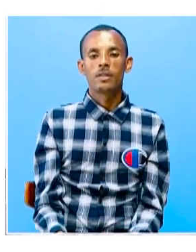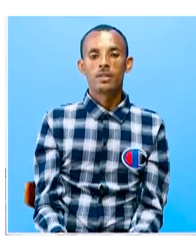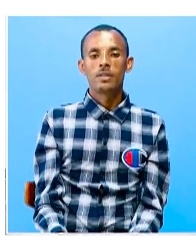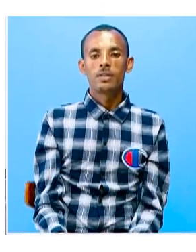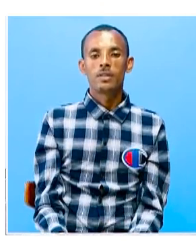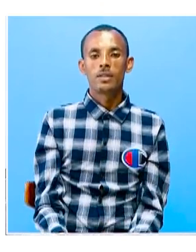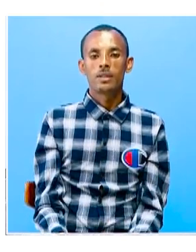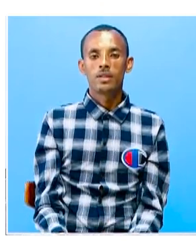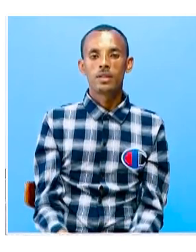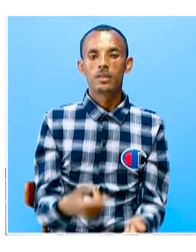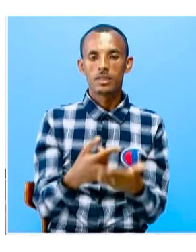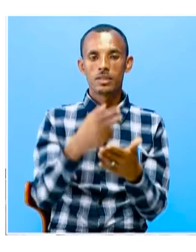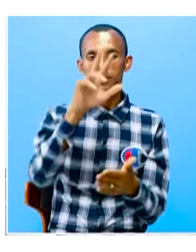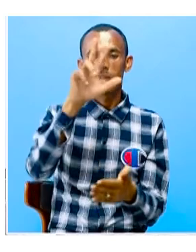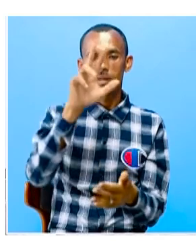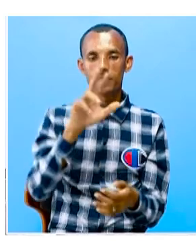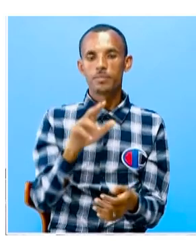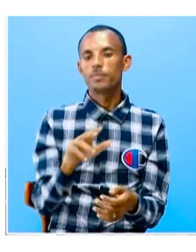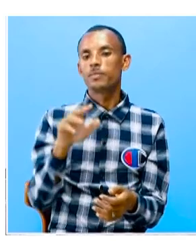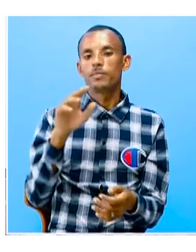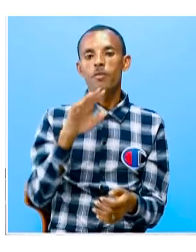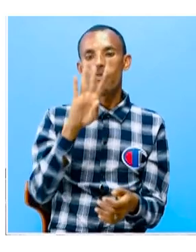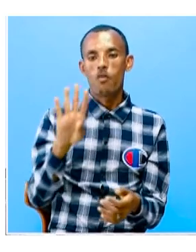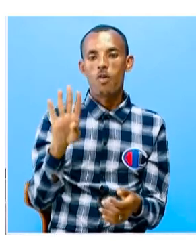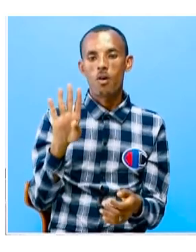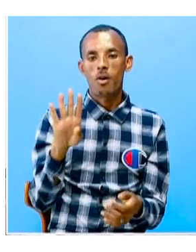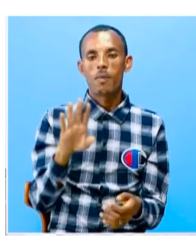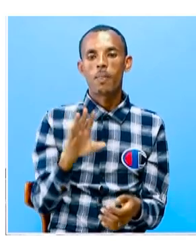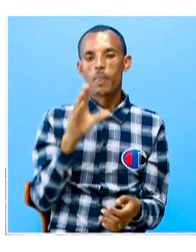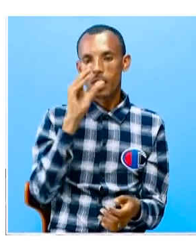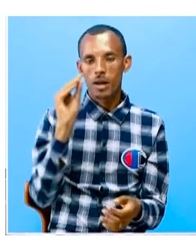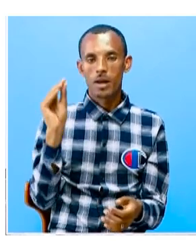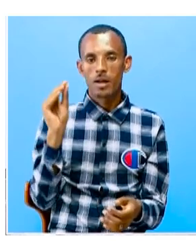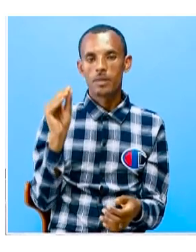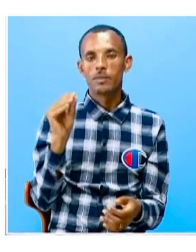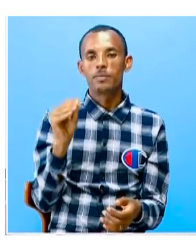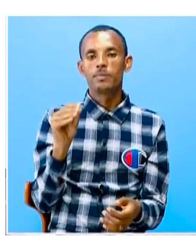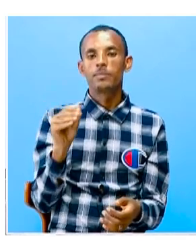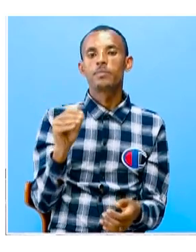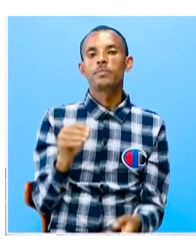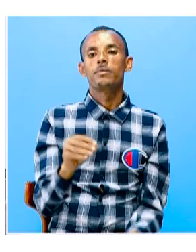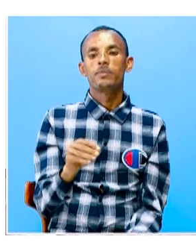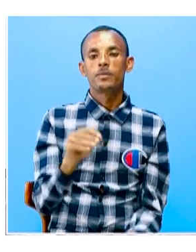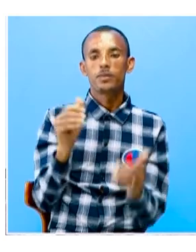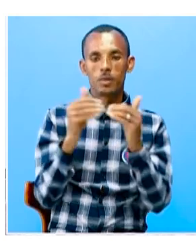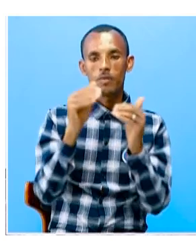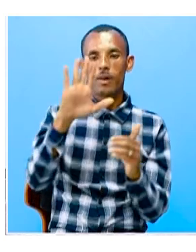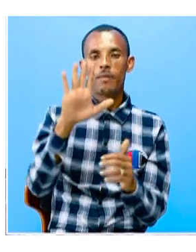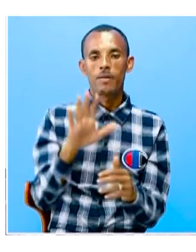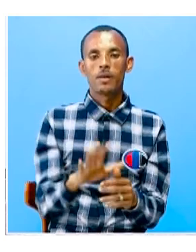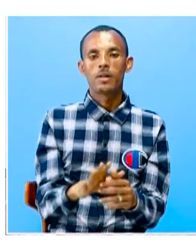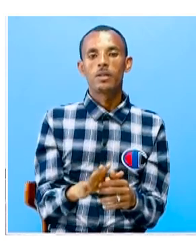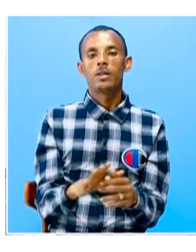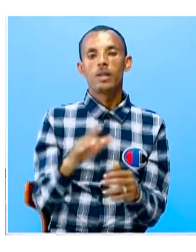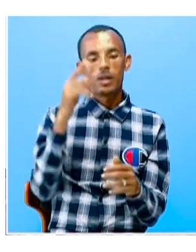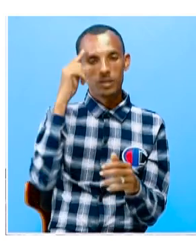Okay, this one is 3 units, and this one is 4, and this one is 5. Just